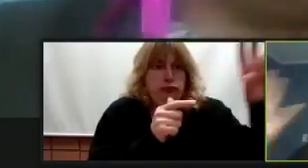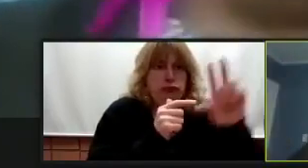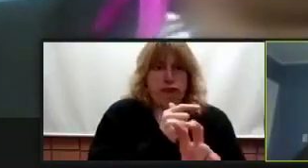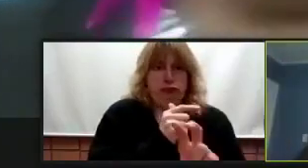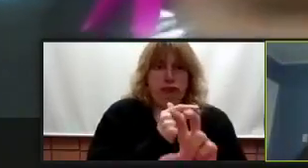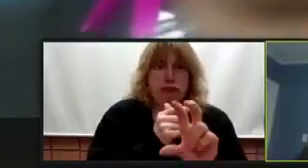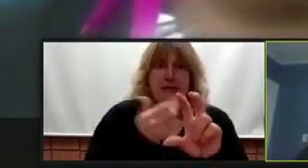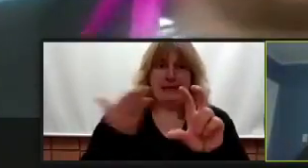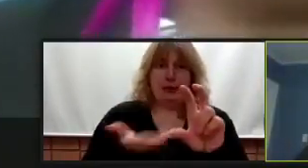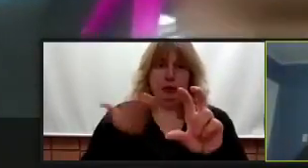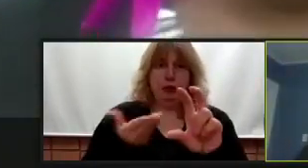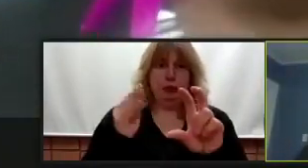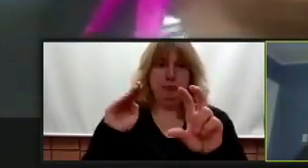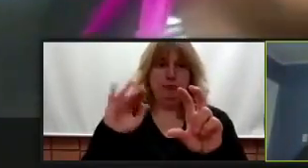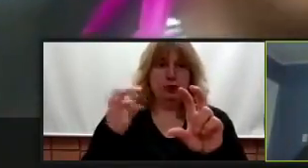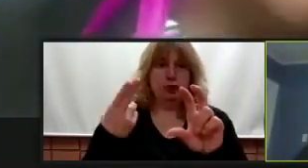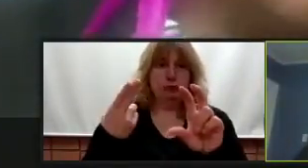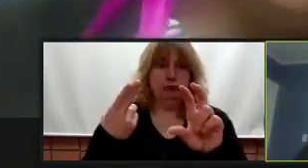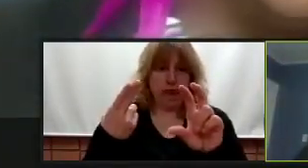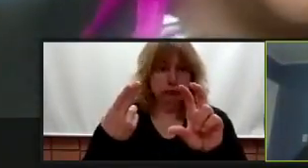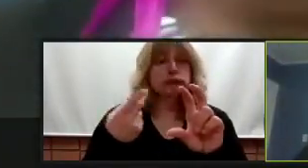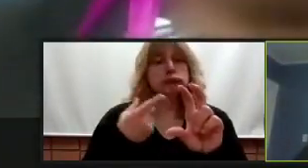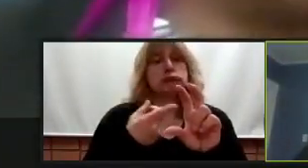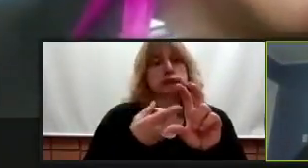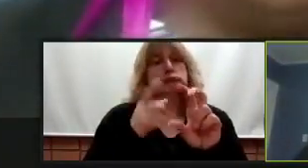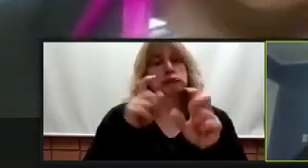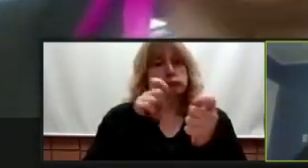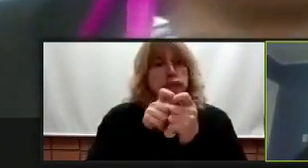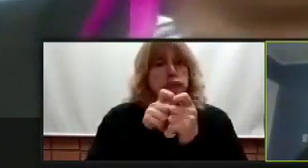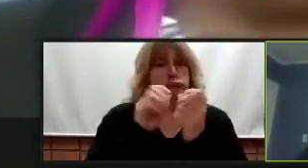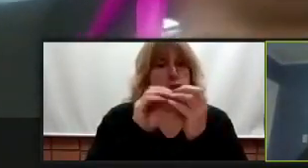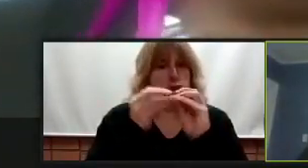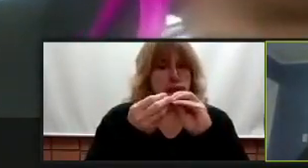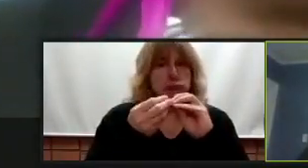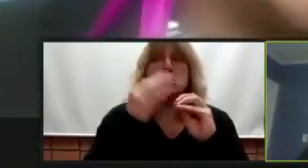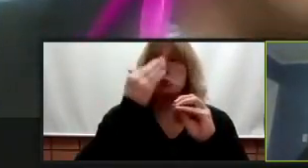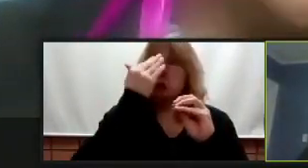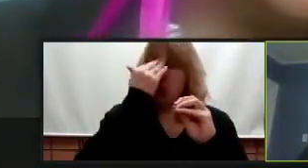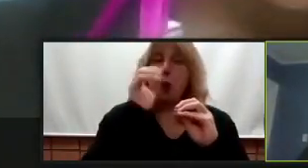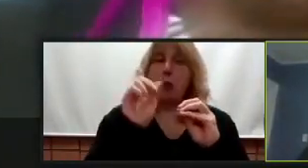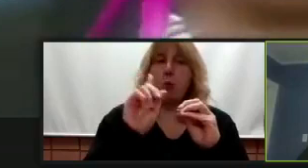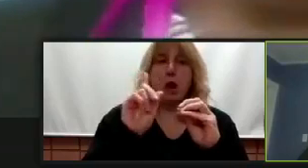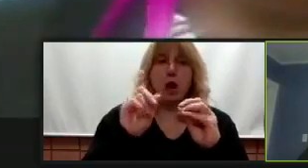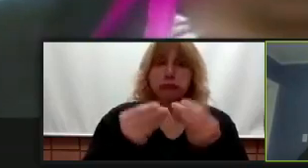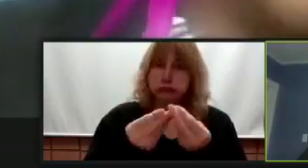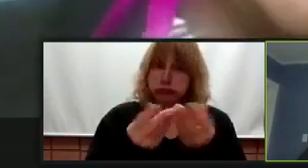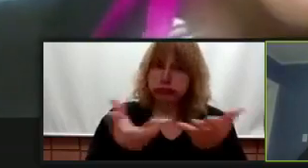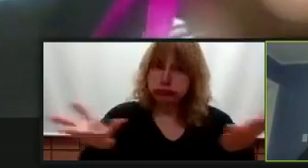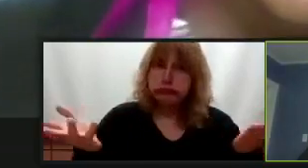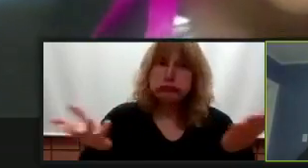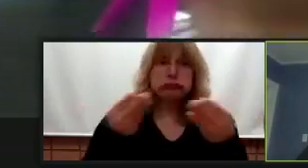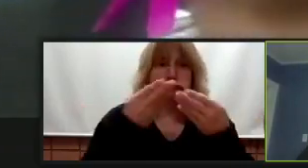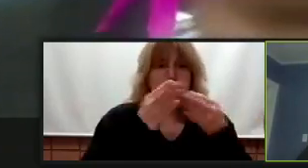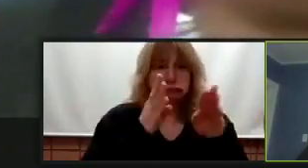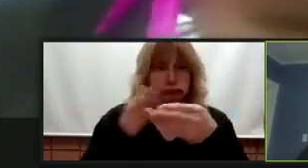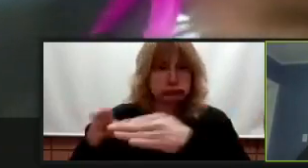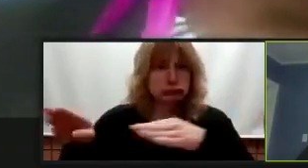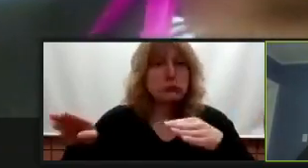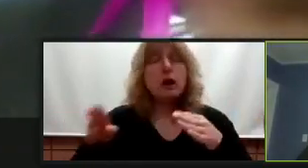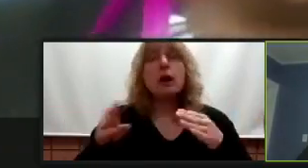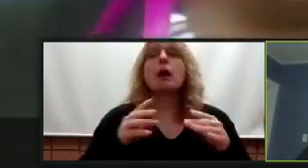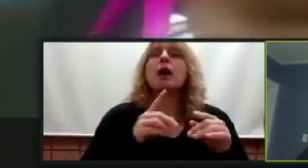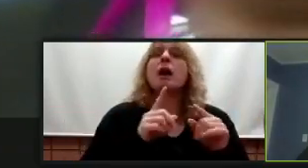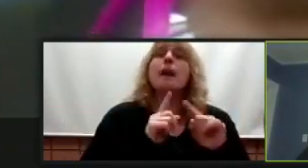and we know where they should go. However, in our state, because of the political climate and the infighting, some of